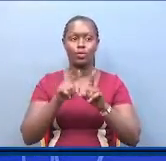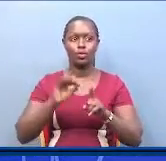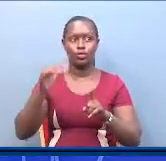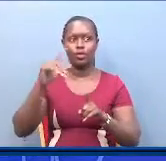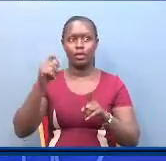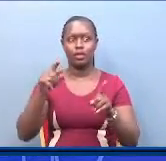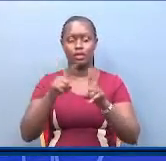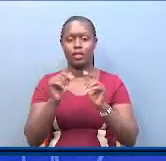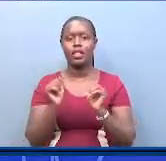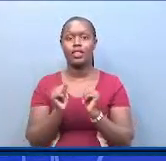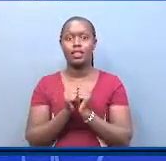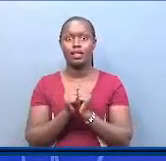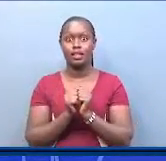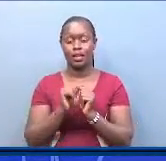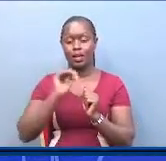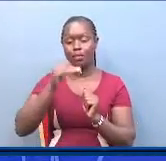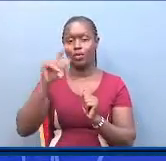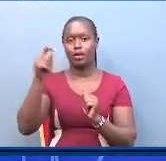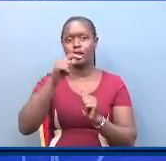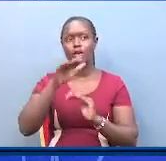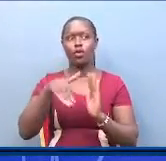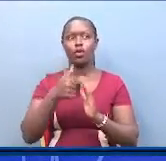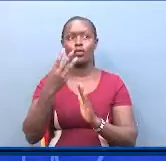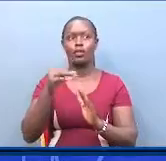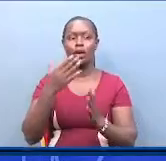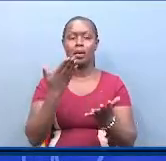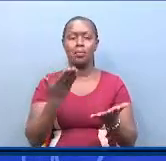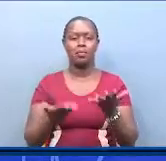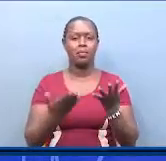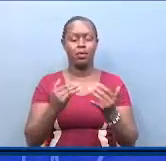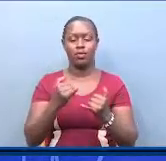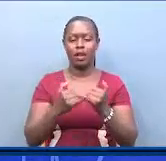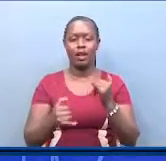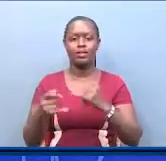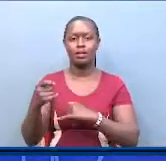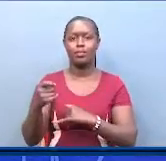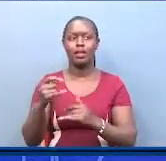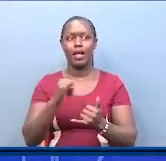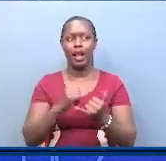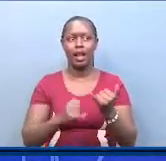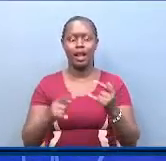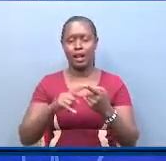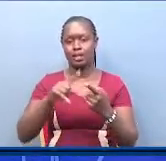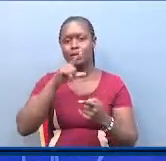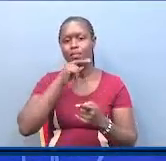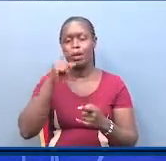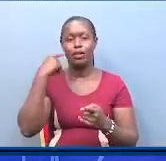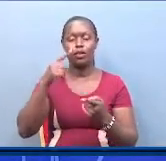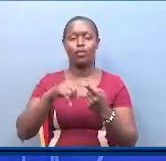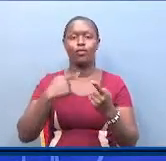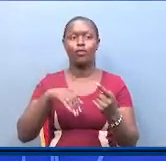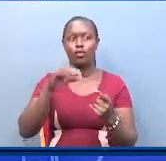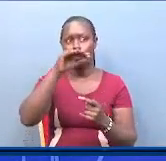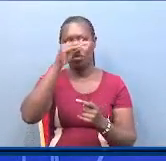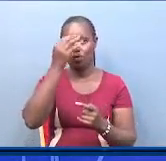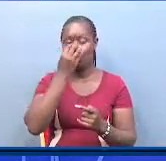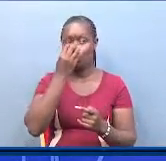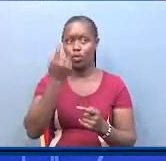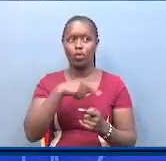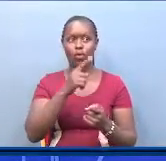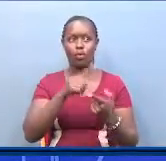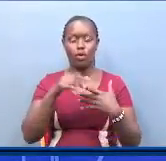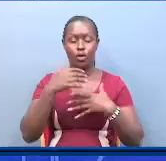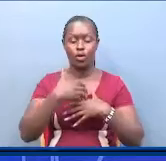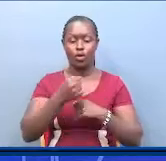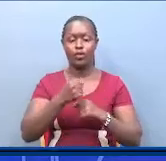10 counties of Mount Kenya indeed, all of them perhaps to the last month, to the last man are for William Ruto. So we are confident that